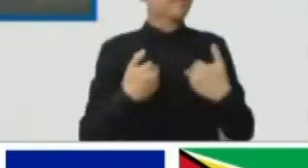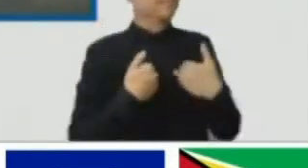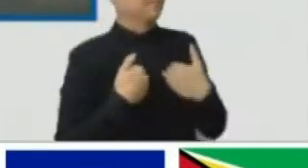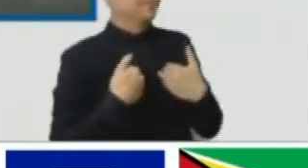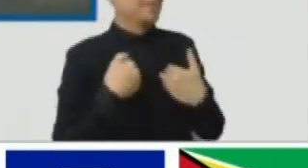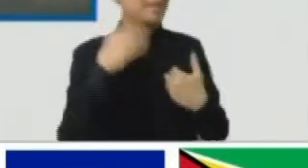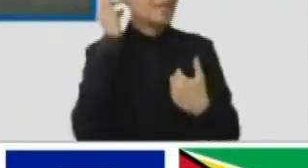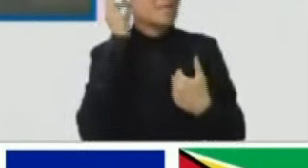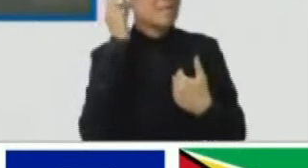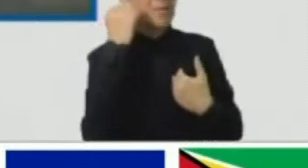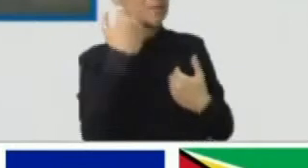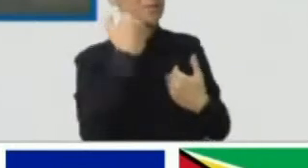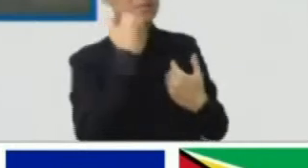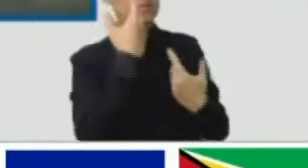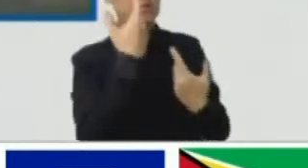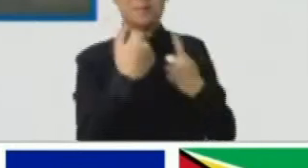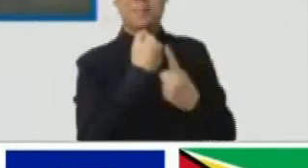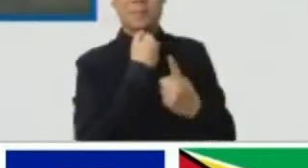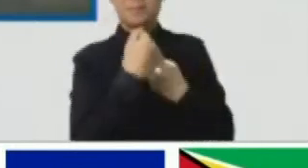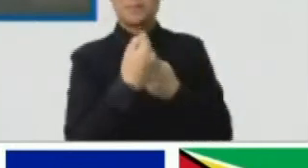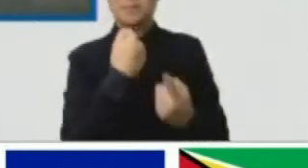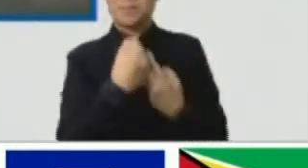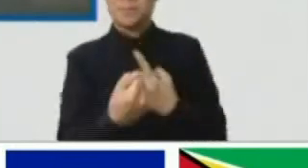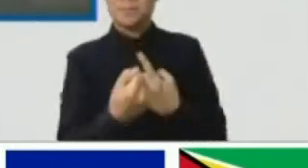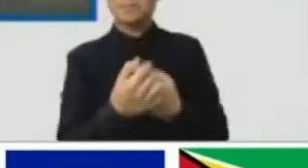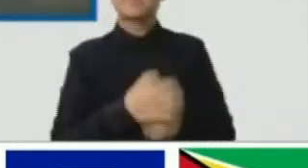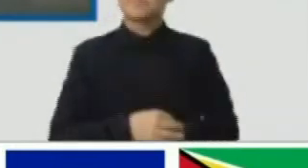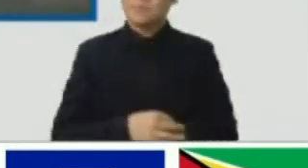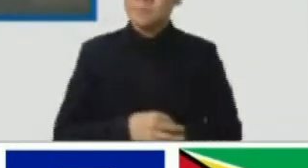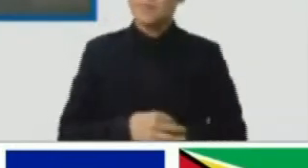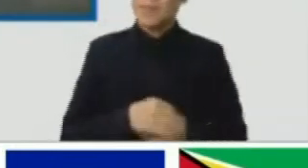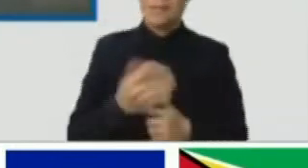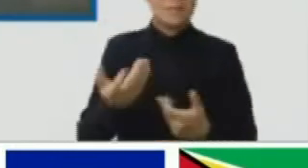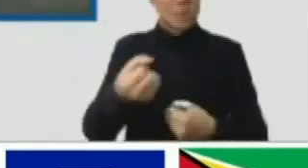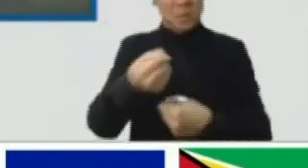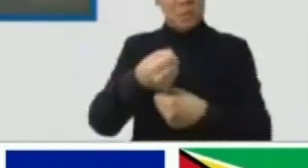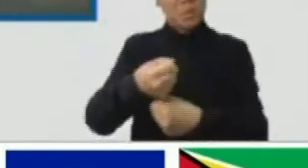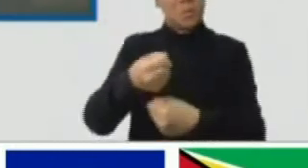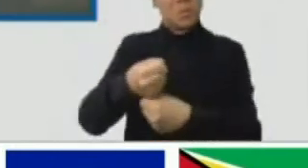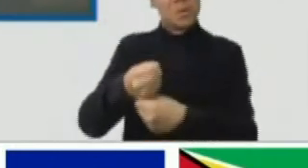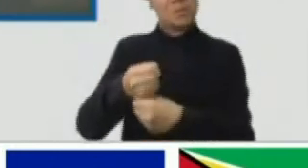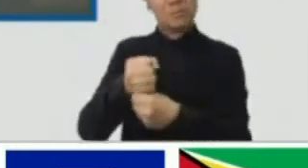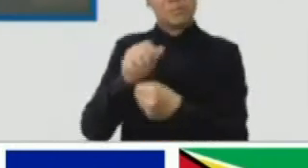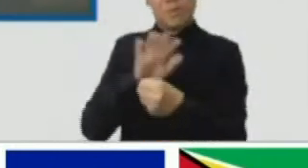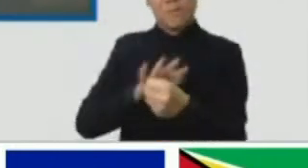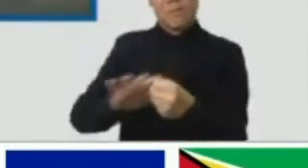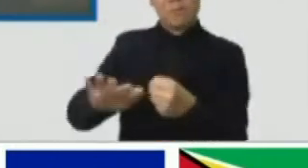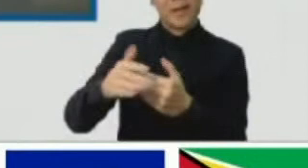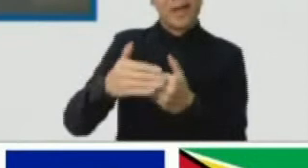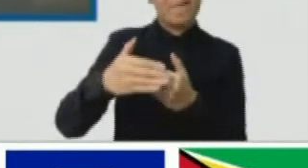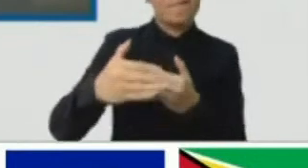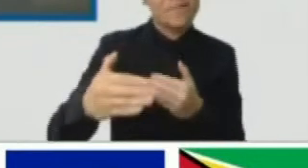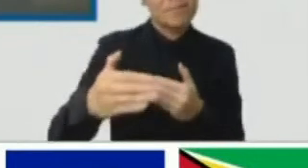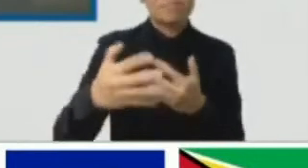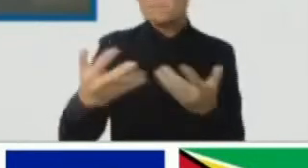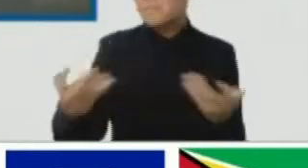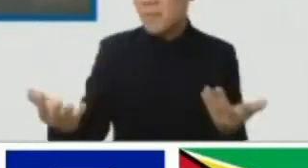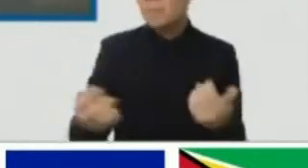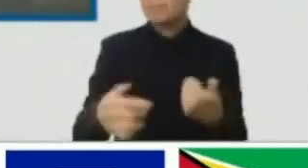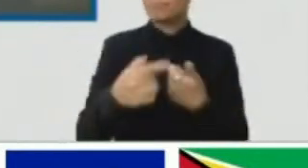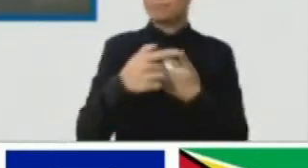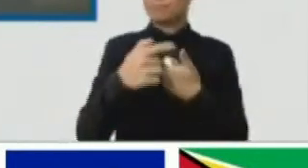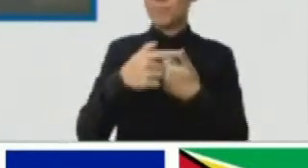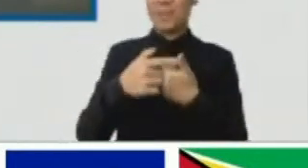violence. Likewise, many of the jobs generated in the recovery and reconstruction phase, such as collecting rubble